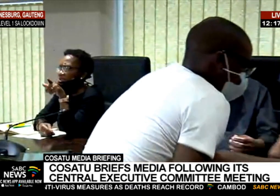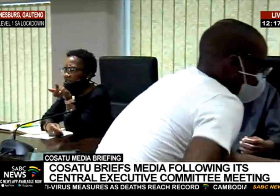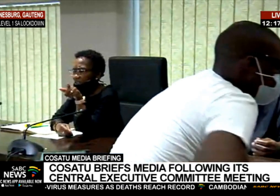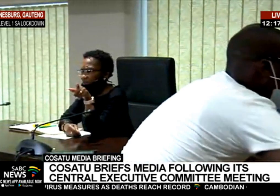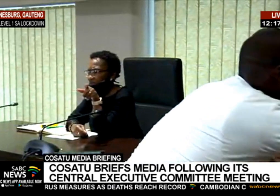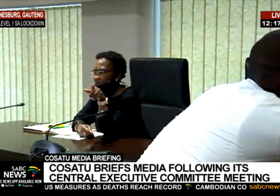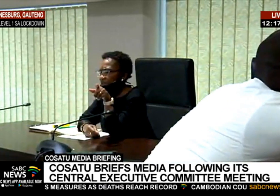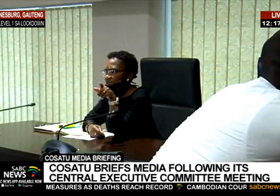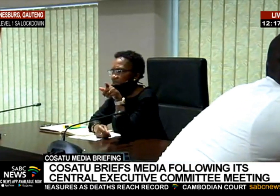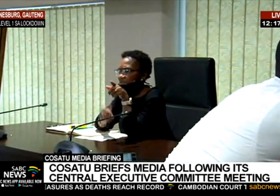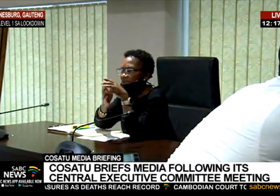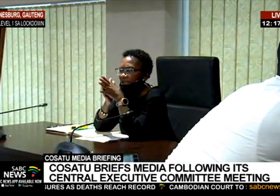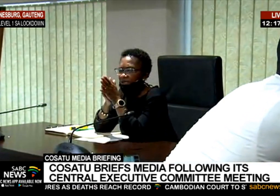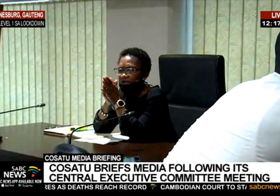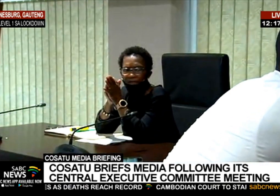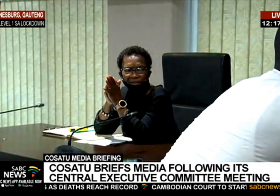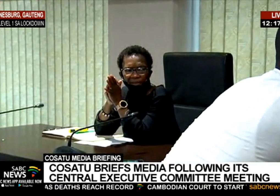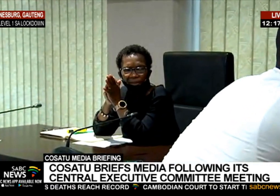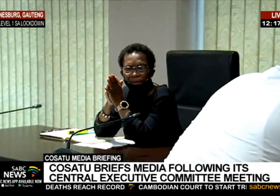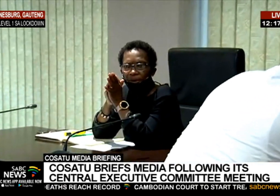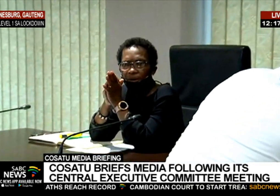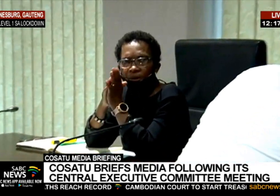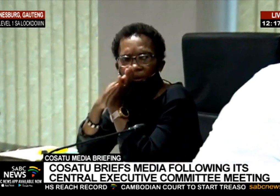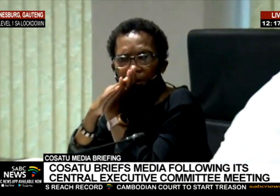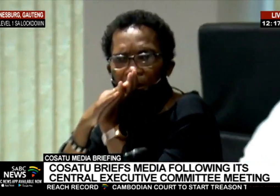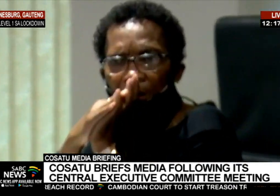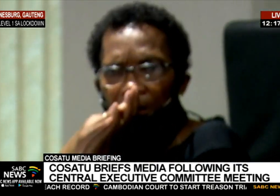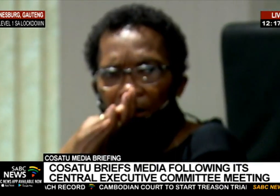just an addition to the 16 days?